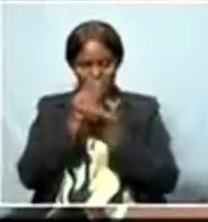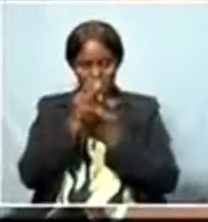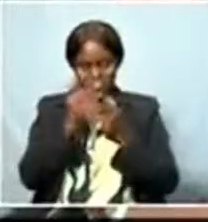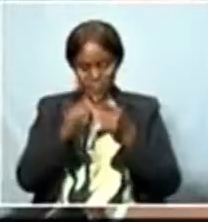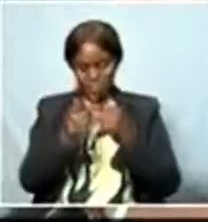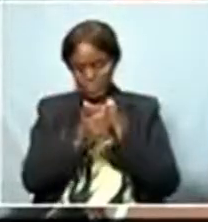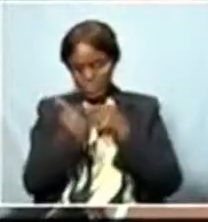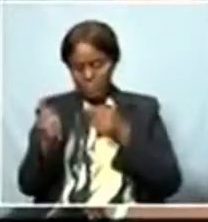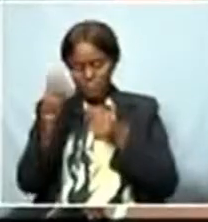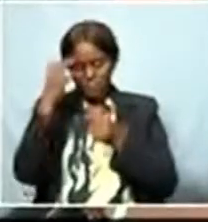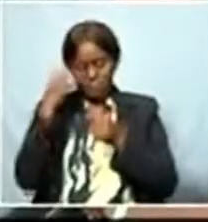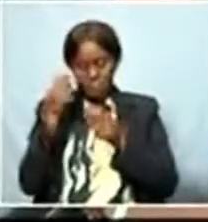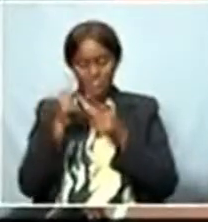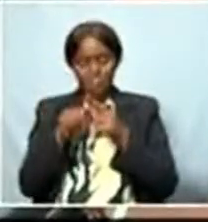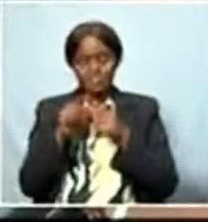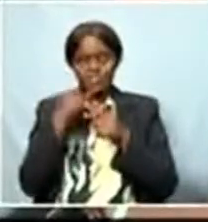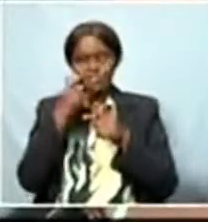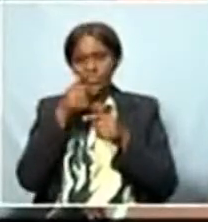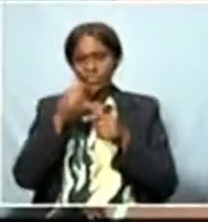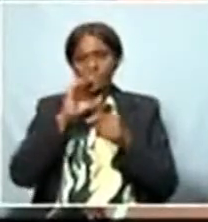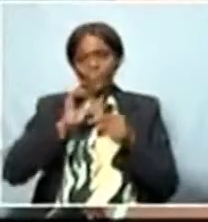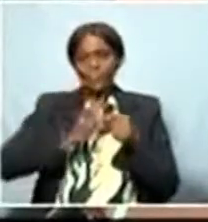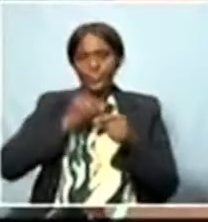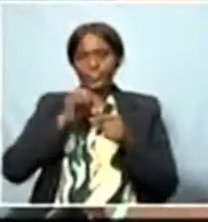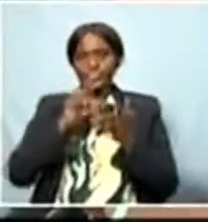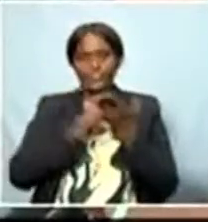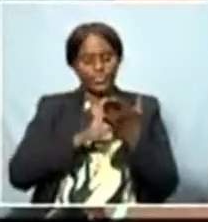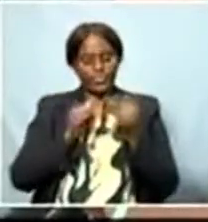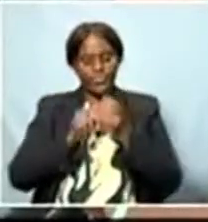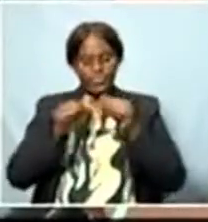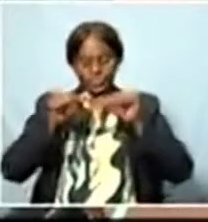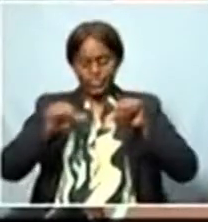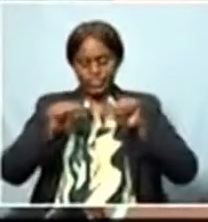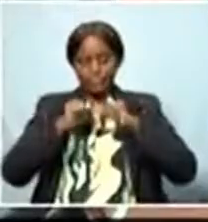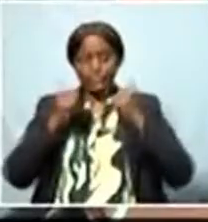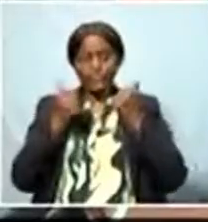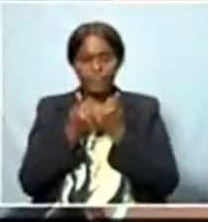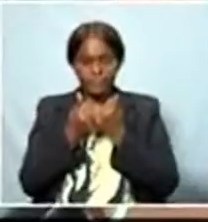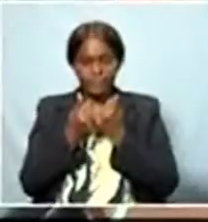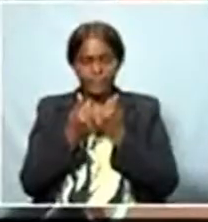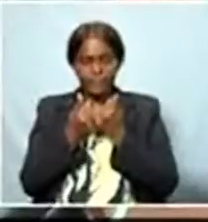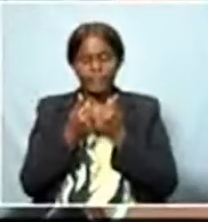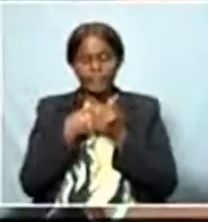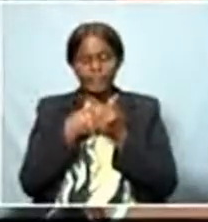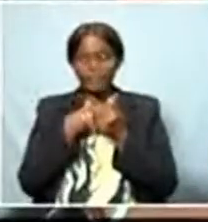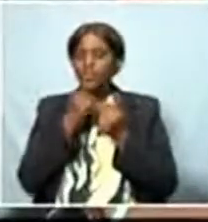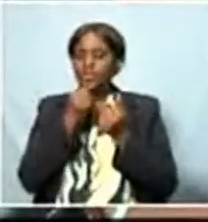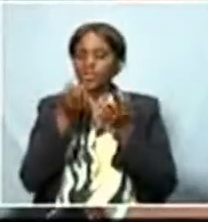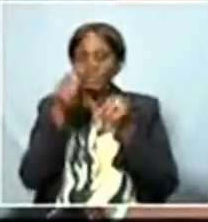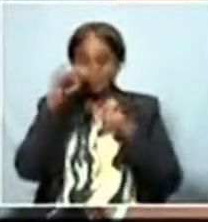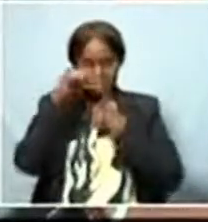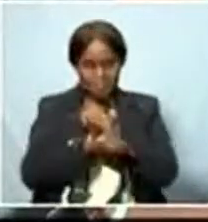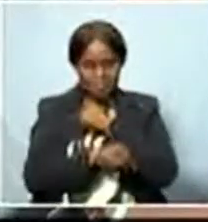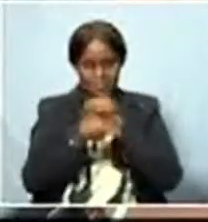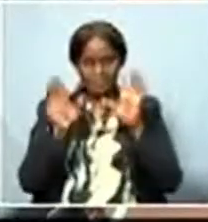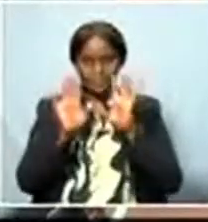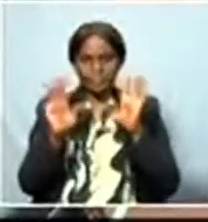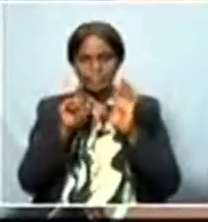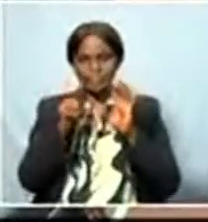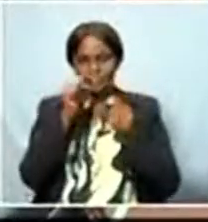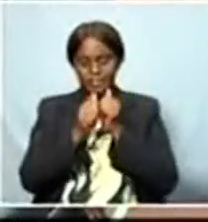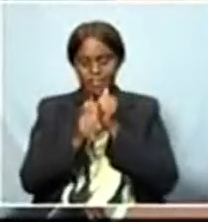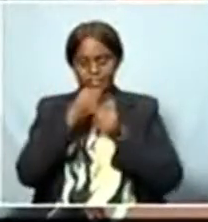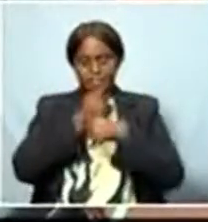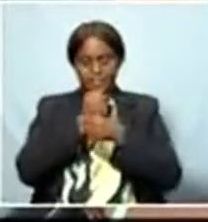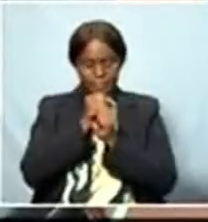officers. And yet the ones to own the report were the Auditor General. I may not want to go into details. That had created a lot